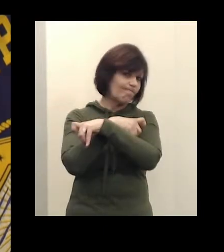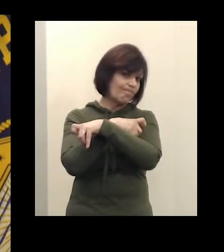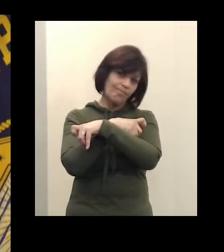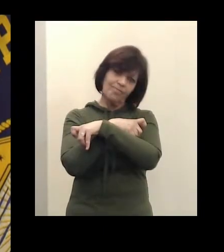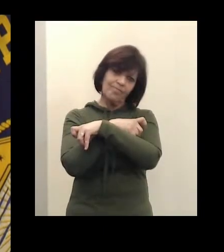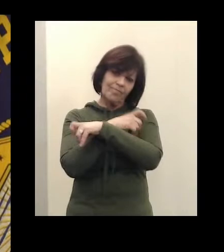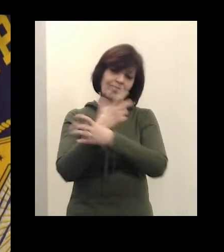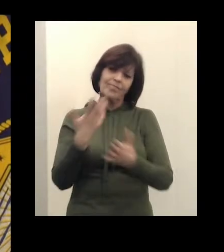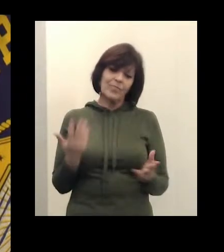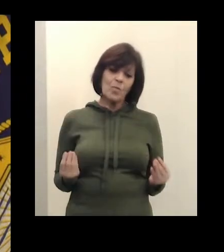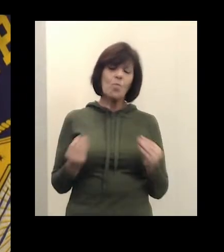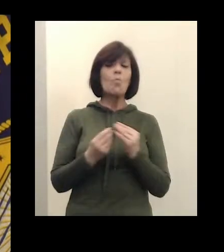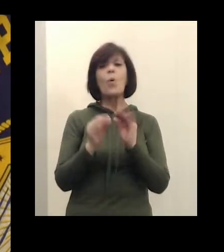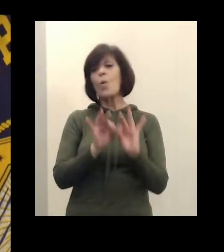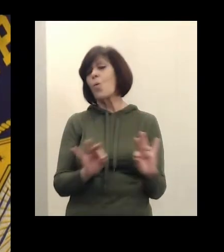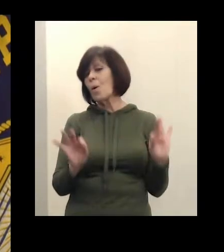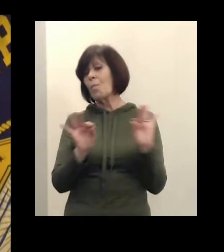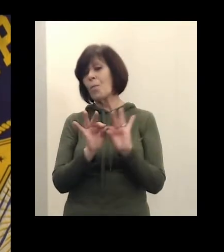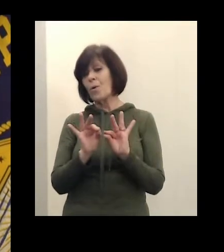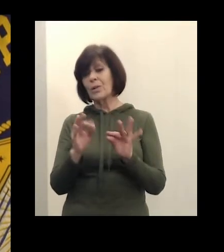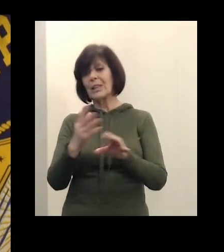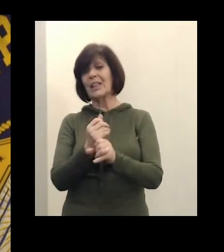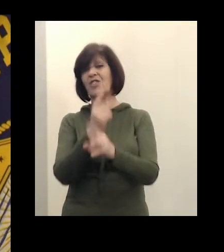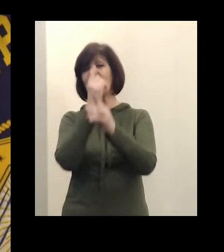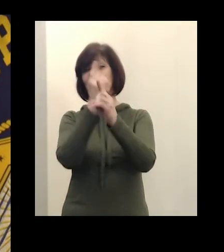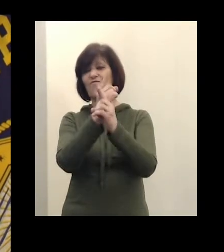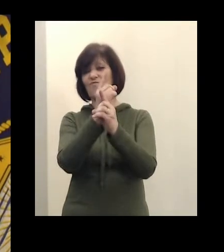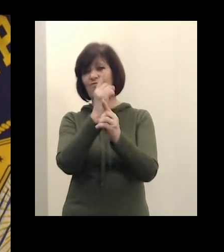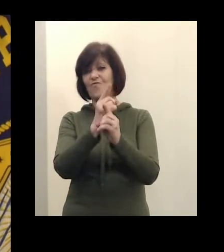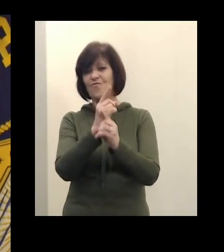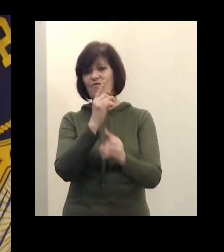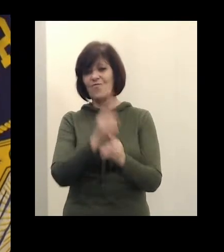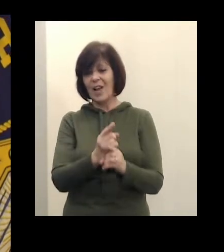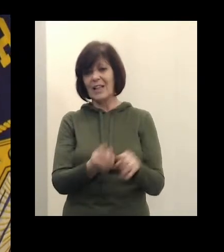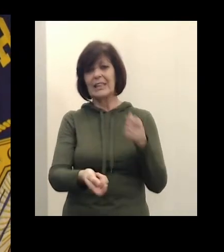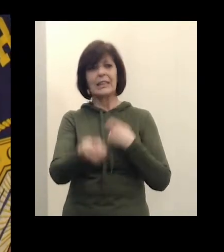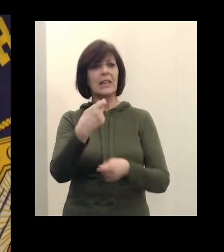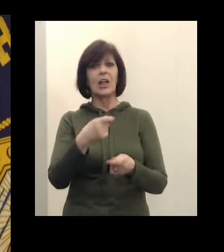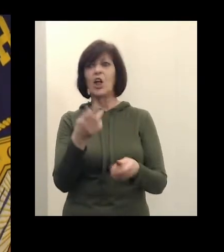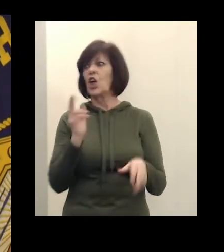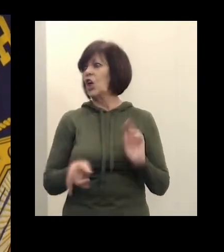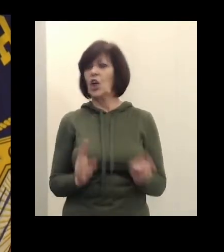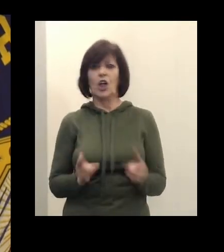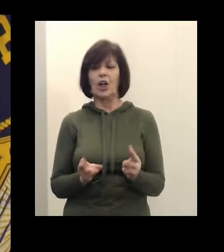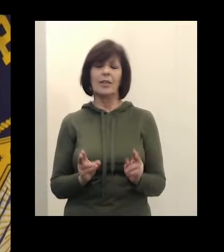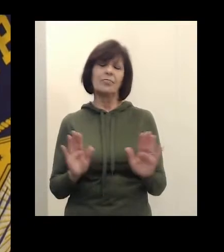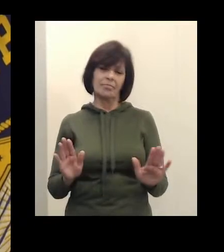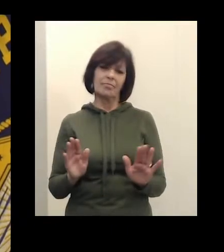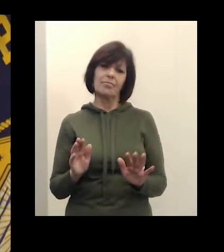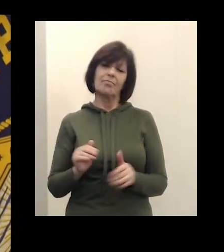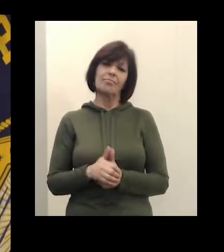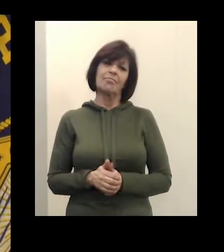it's more important to get it right than to just do something quickly that's not in the best interest of all.